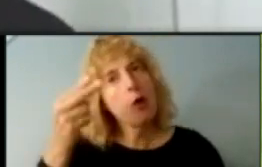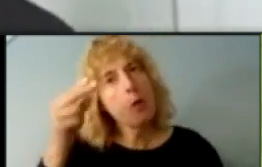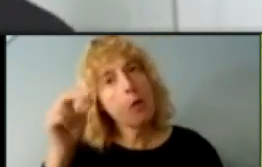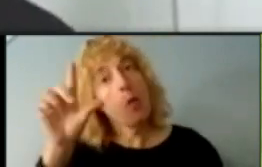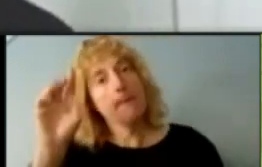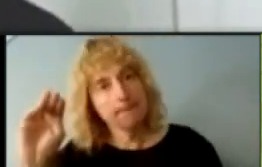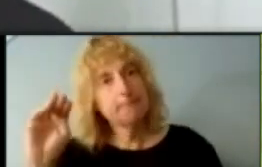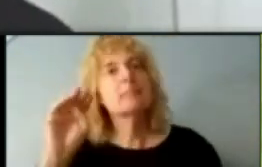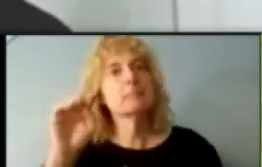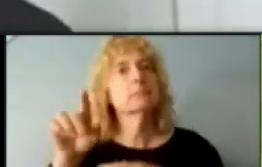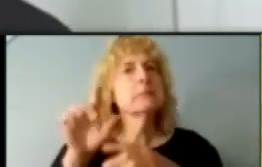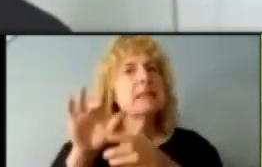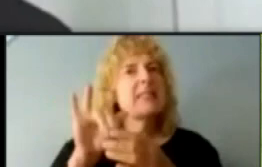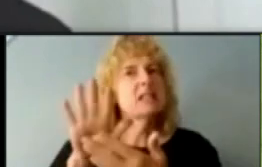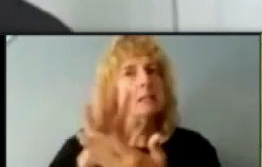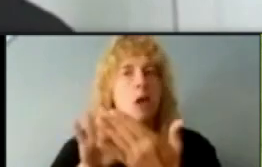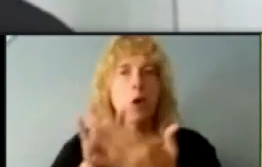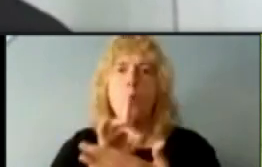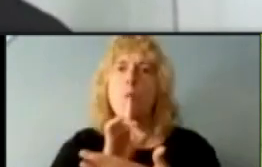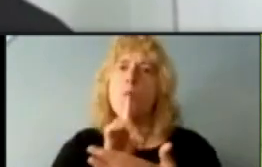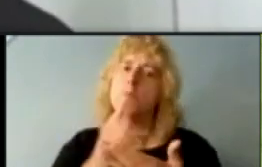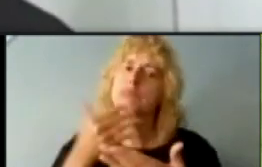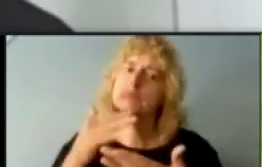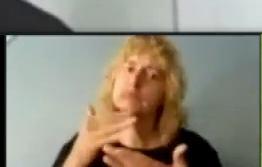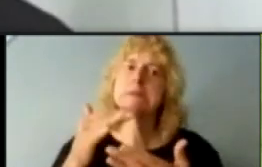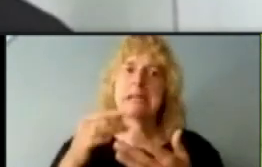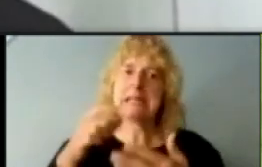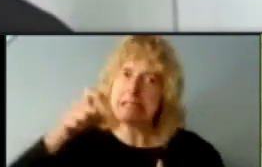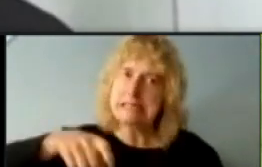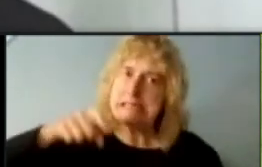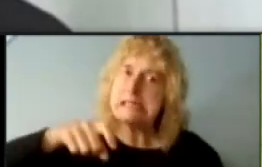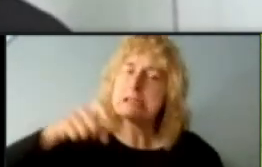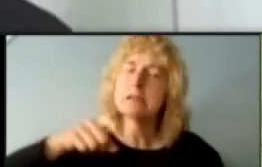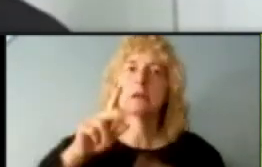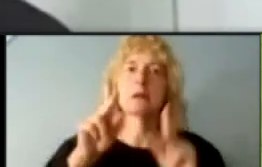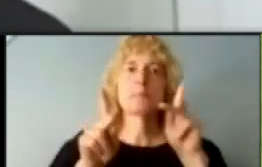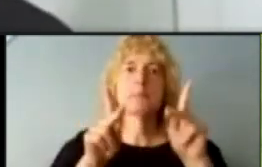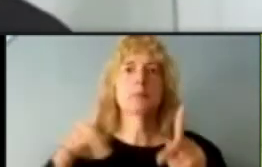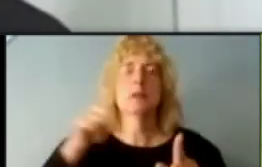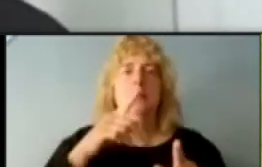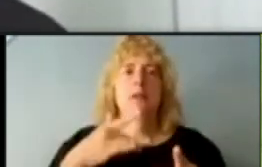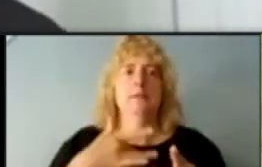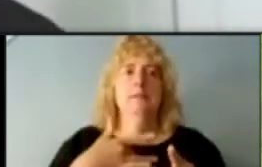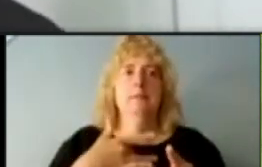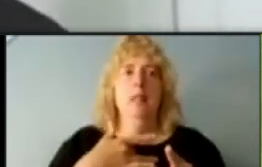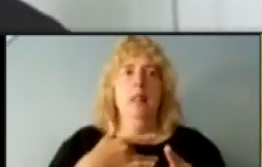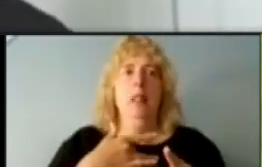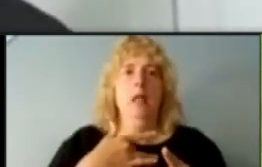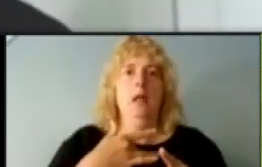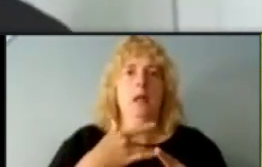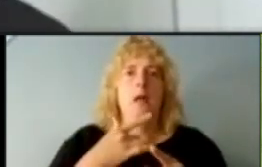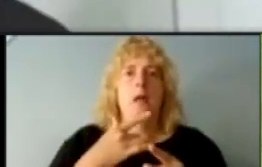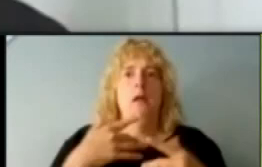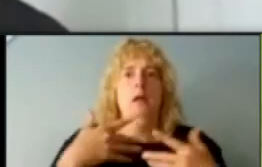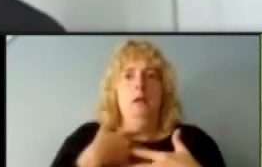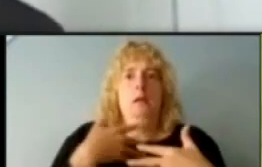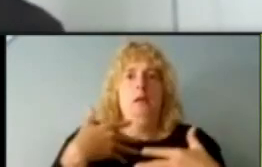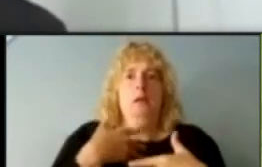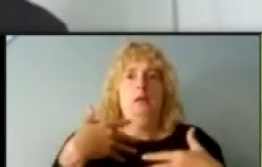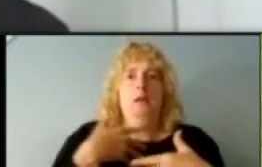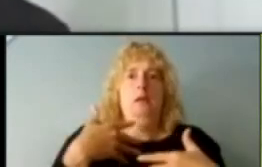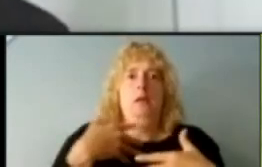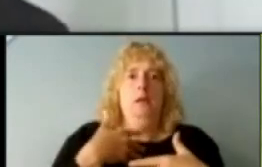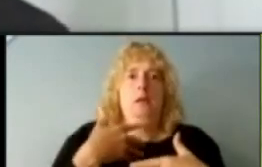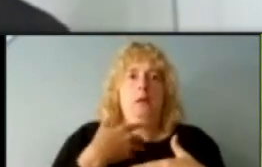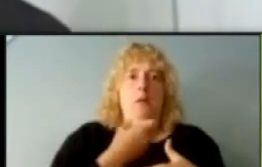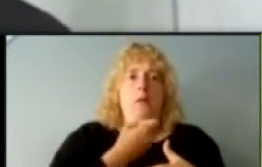it is something that's desperately needed. People are holding back from seeking the help they need out of fear, and